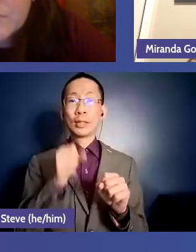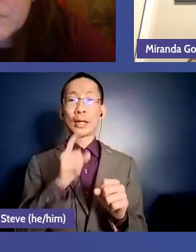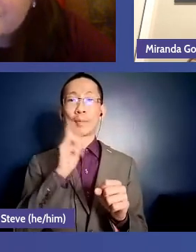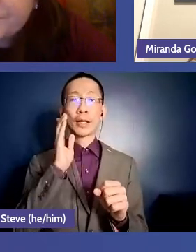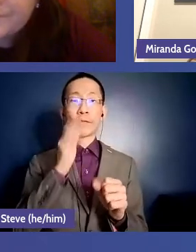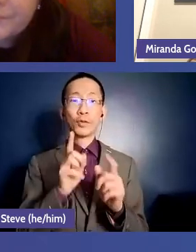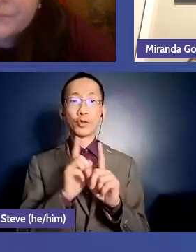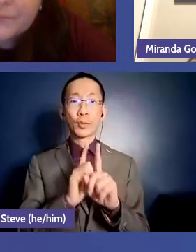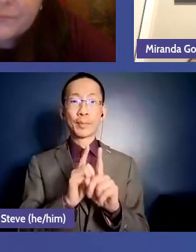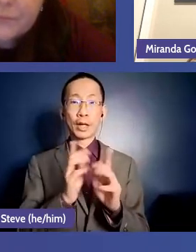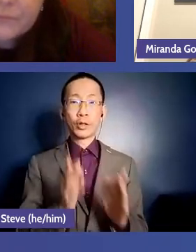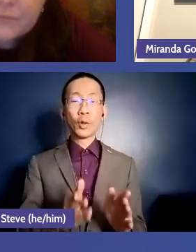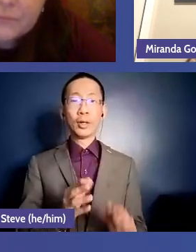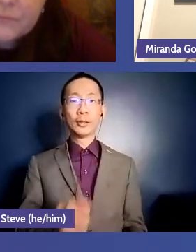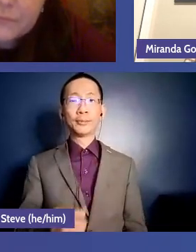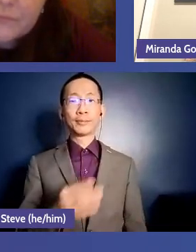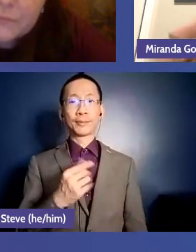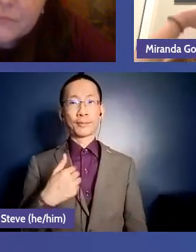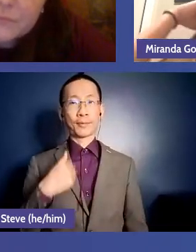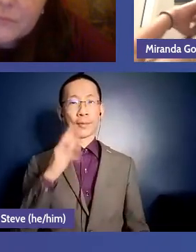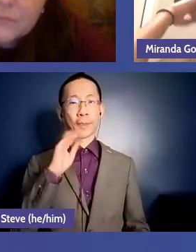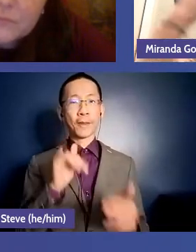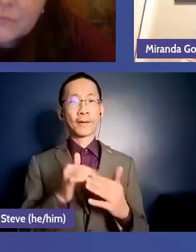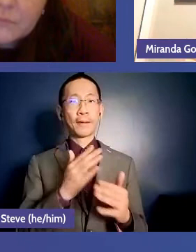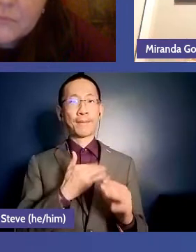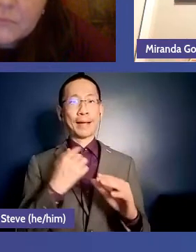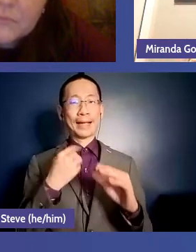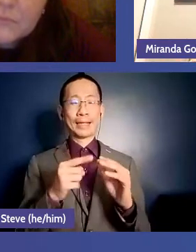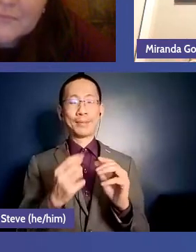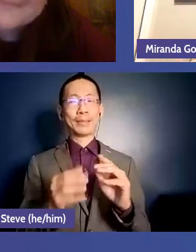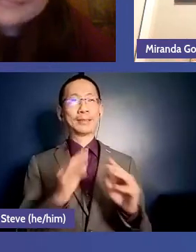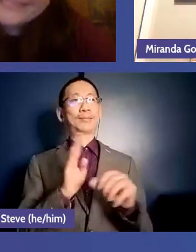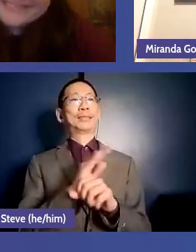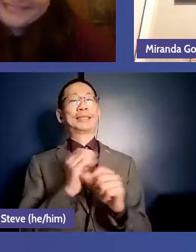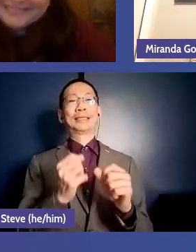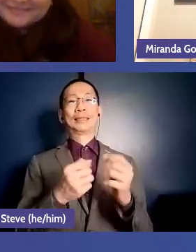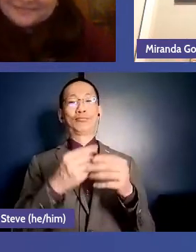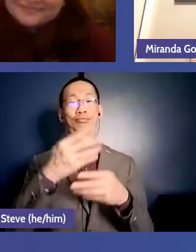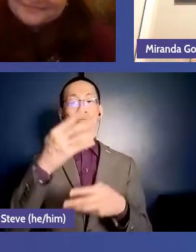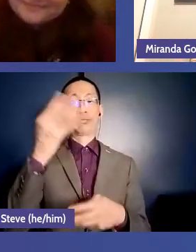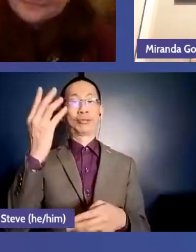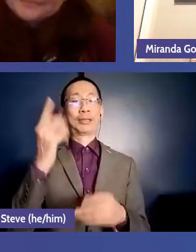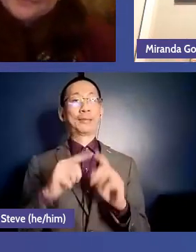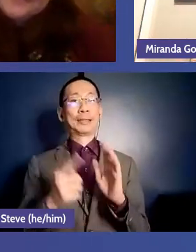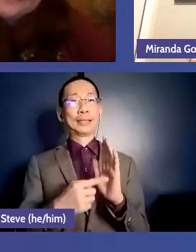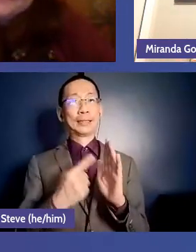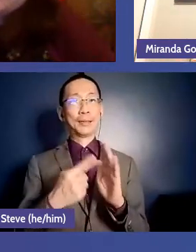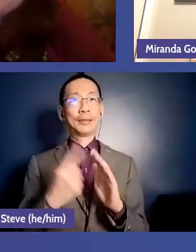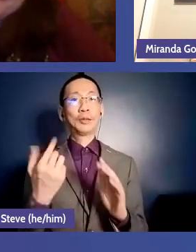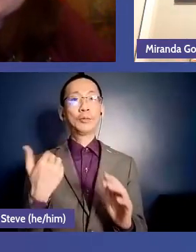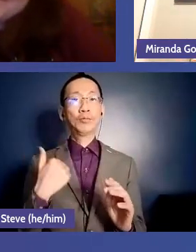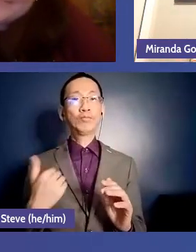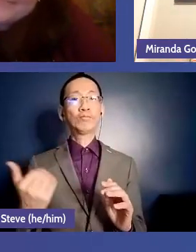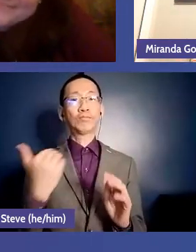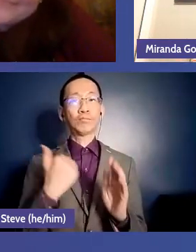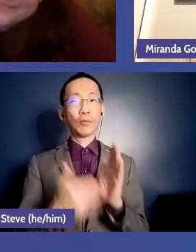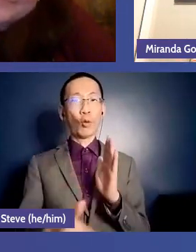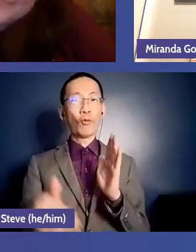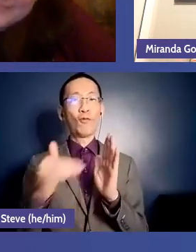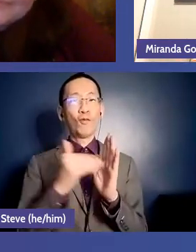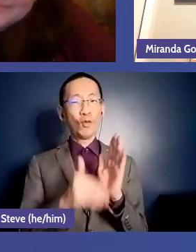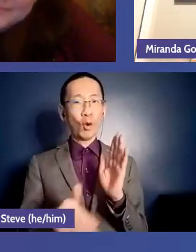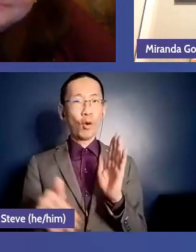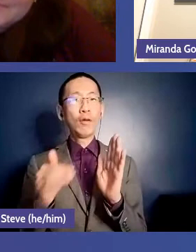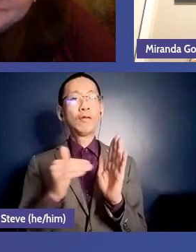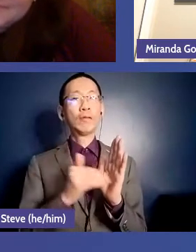mentor. I know that my email gets slammed sometimes, but oftentimes, you know, hey, like a persistent person, or, you